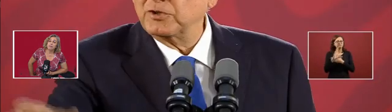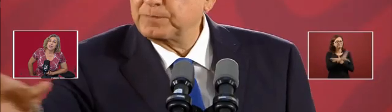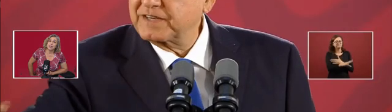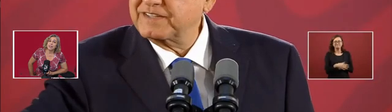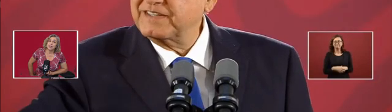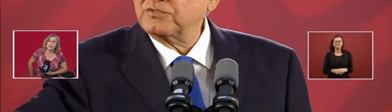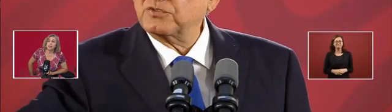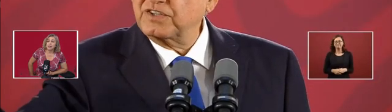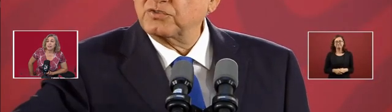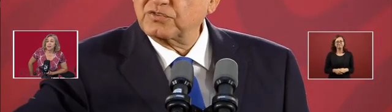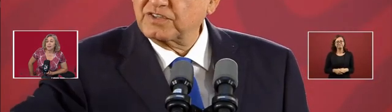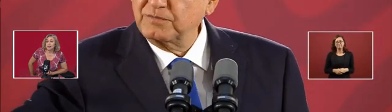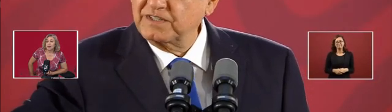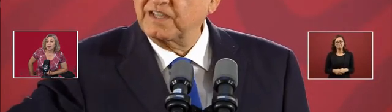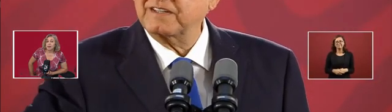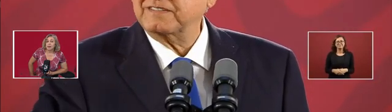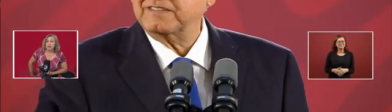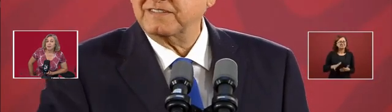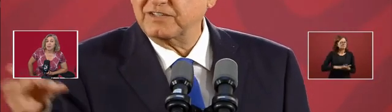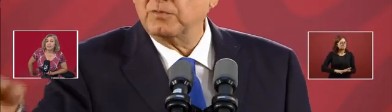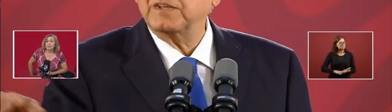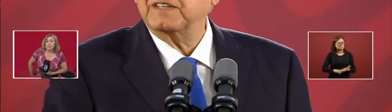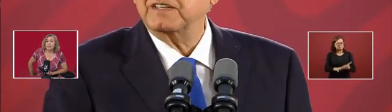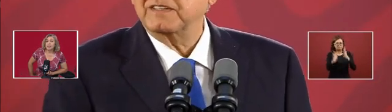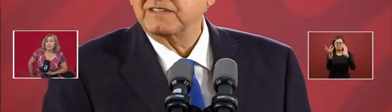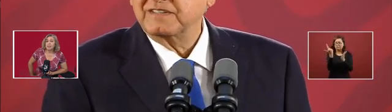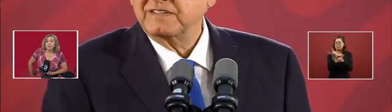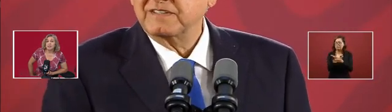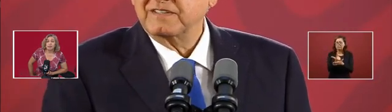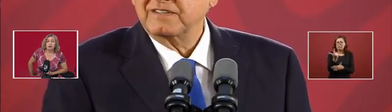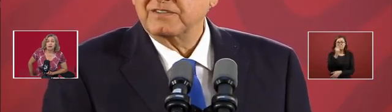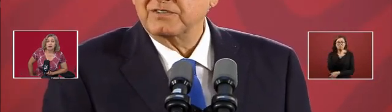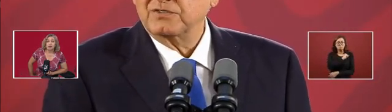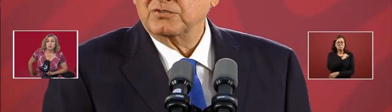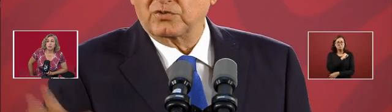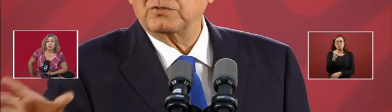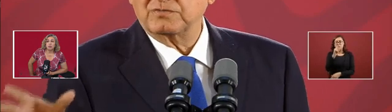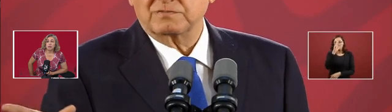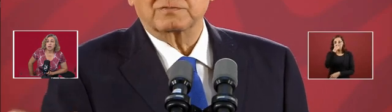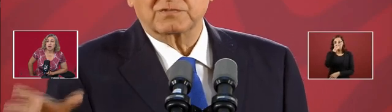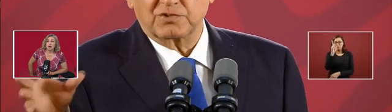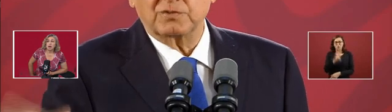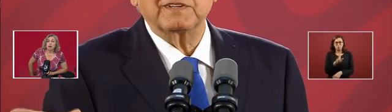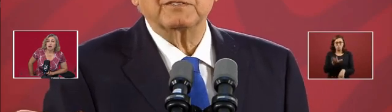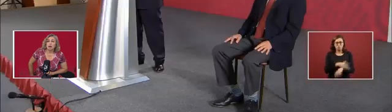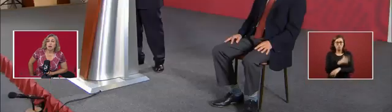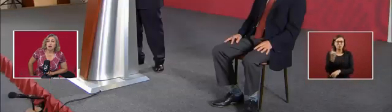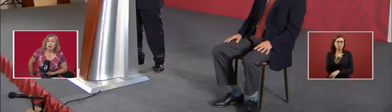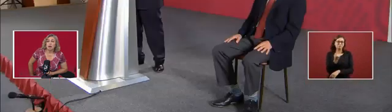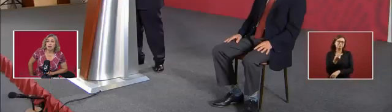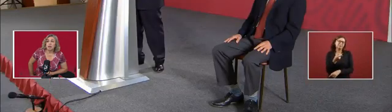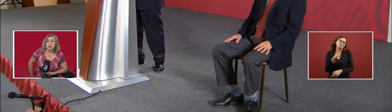some very high interest rates empresas from companies